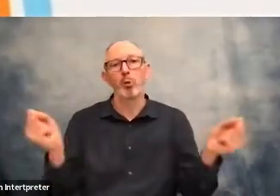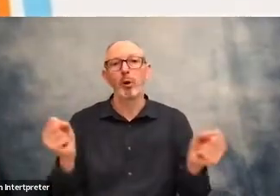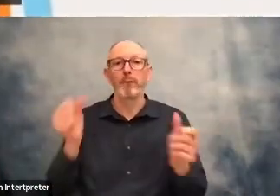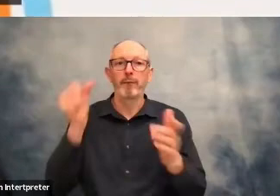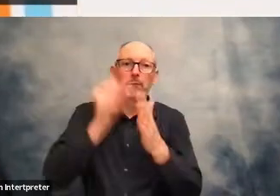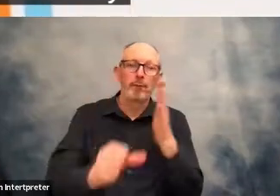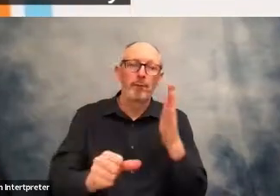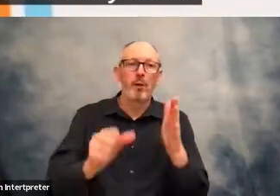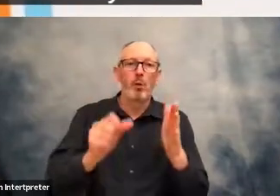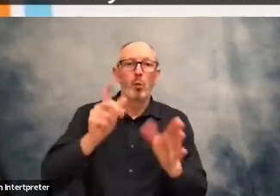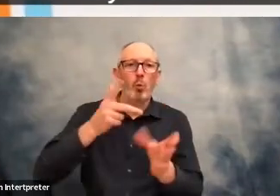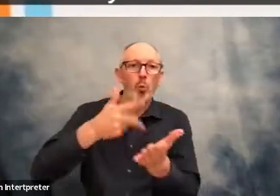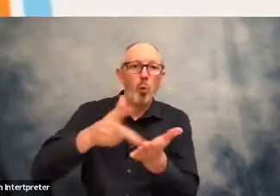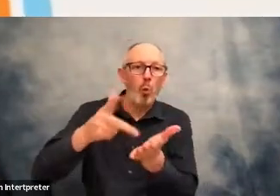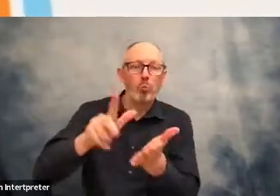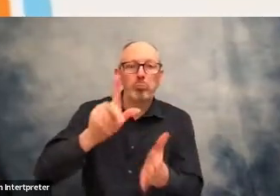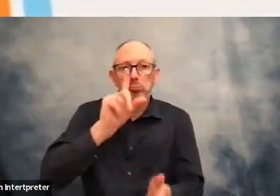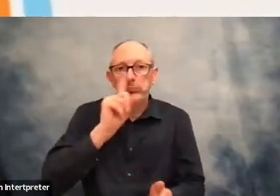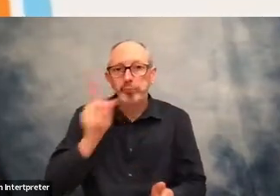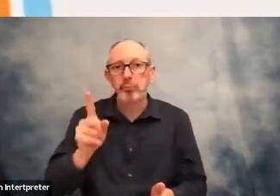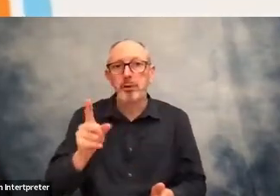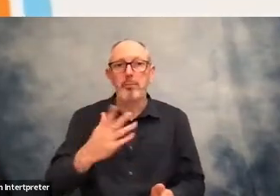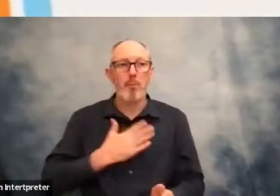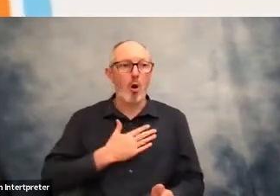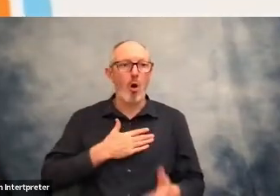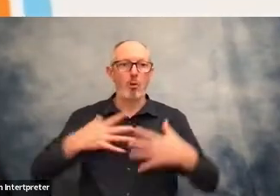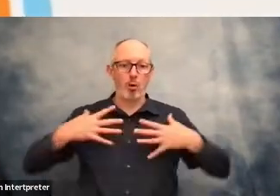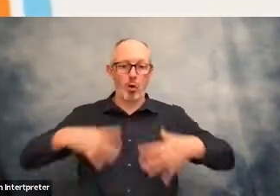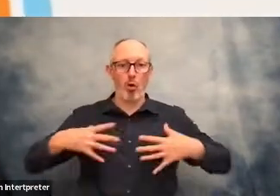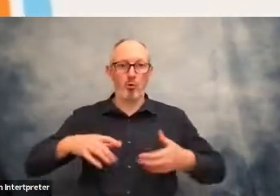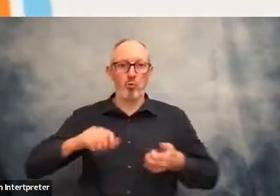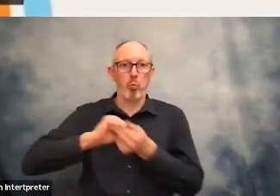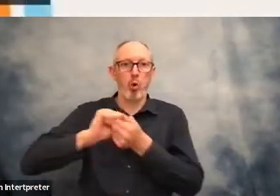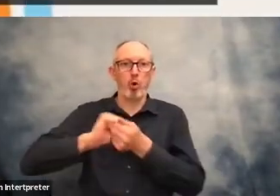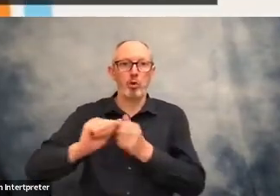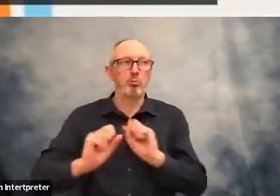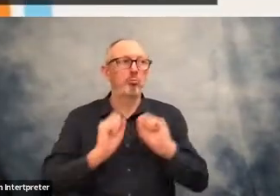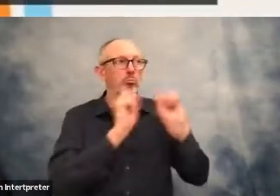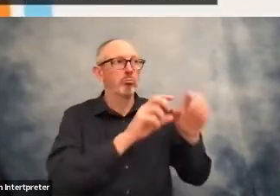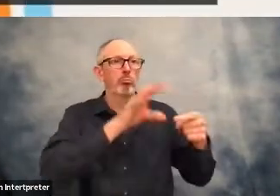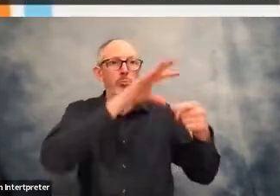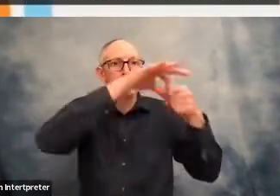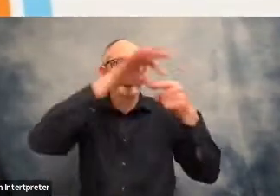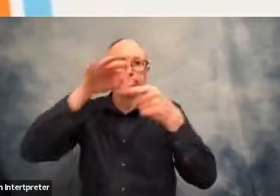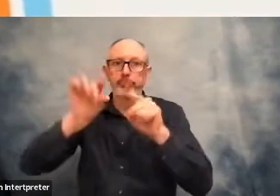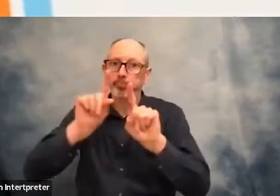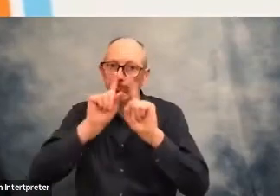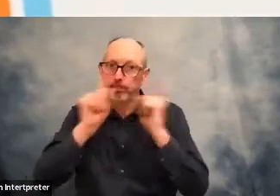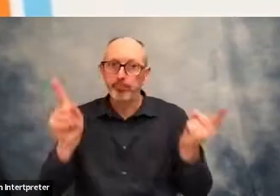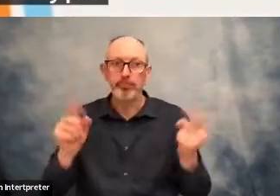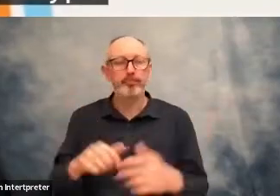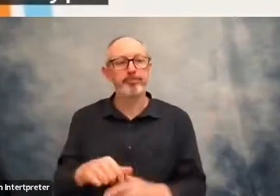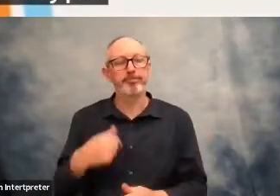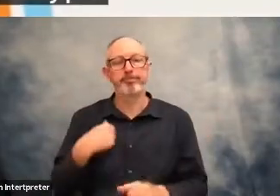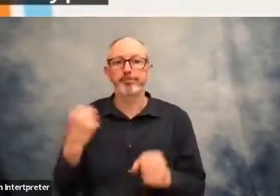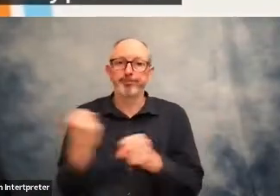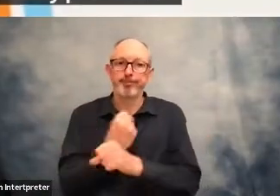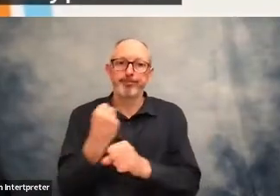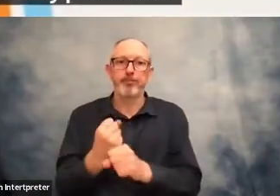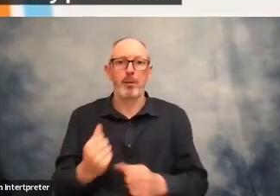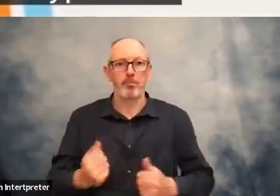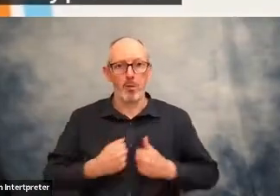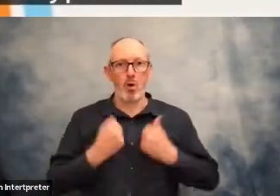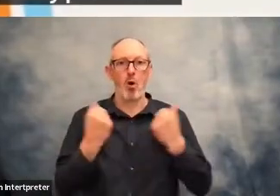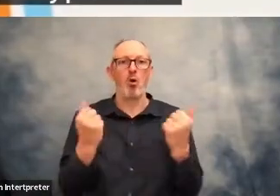couldn't even take out my own washing basket. So I strapped it to a wheelbase and built Cotticart Prototype